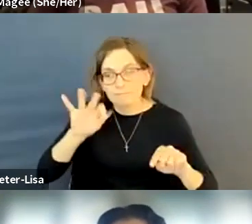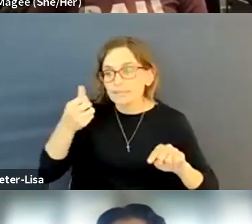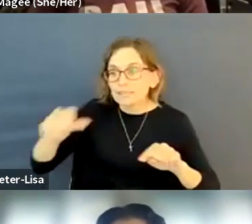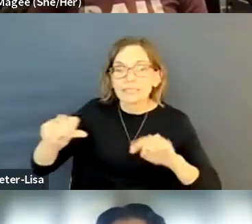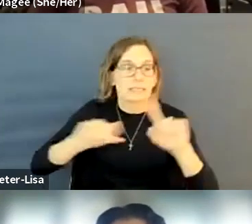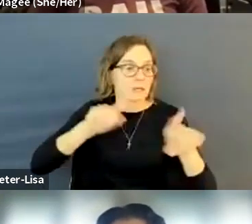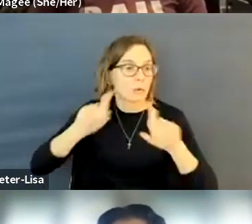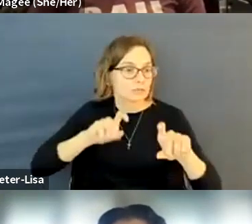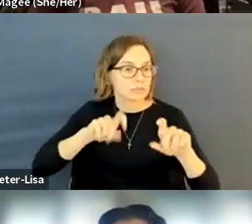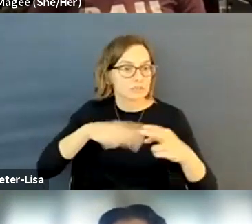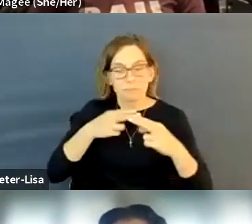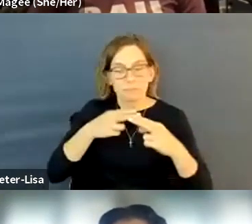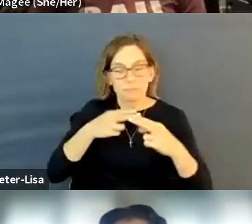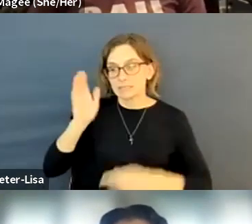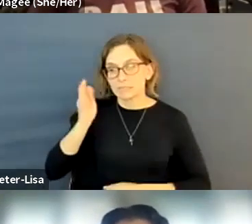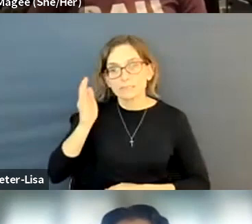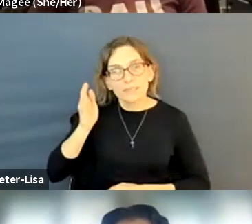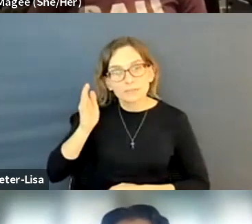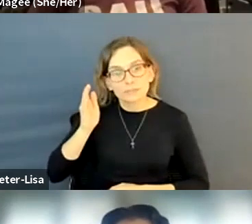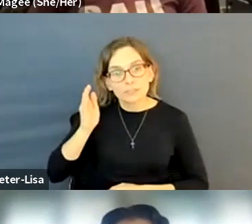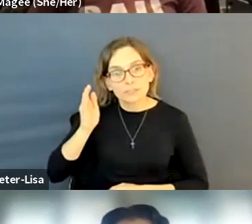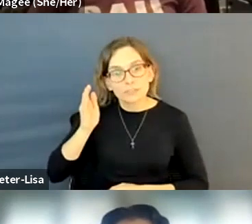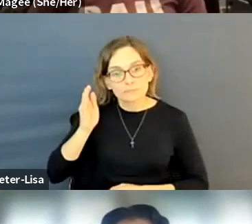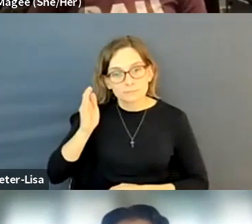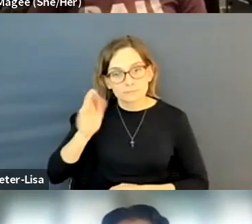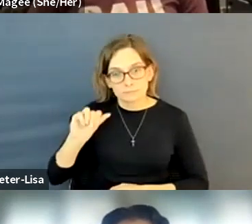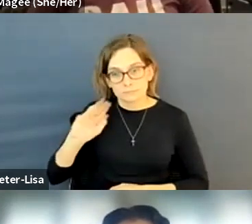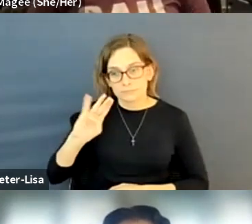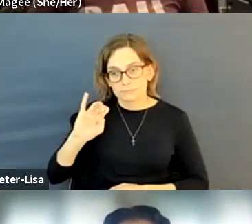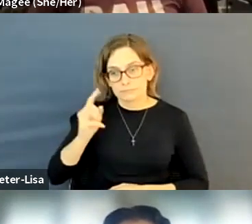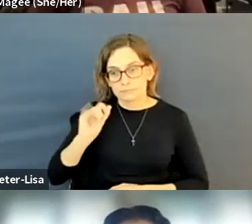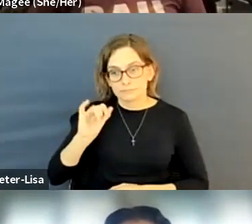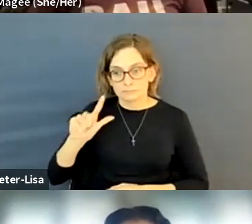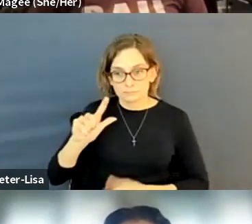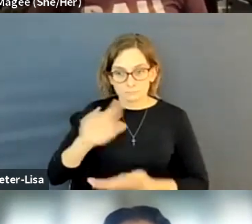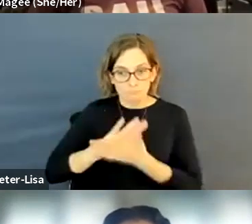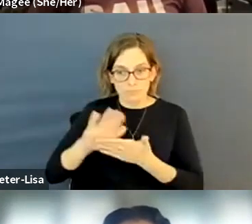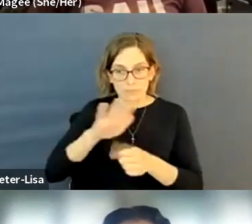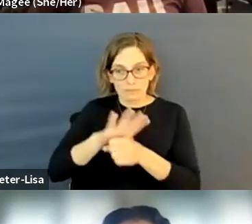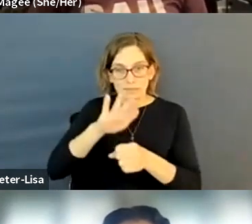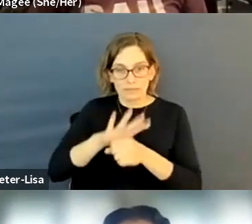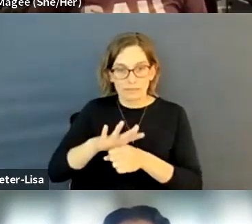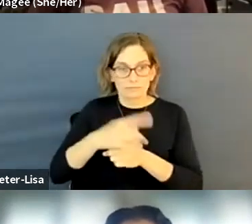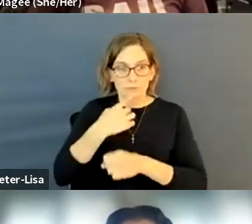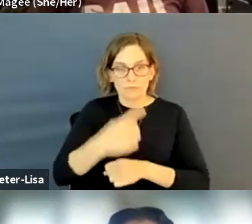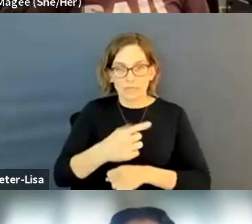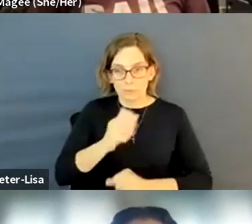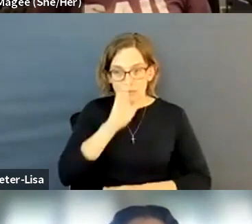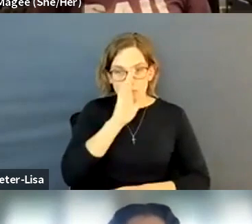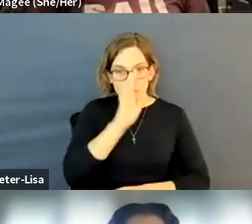questions pertaining to this presentation, Abigail was kind enough to say you can directly contact